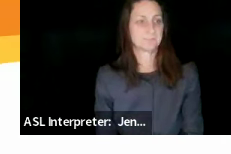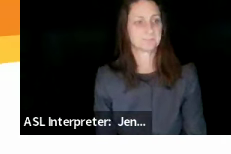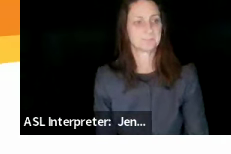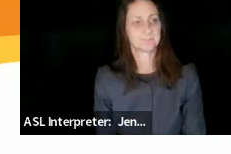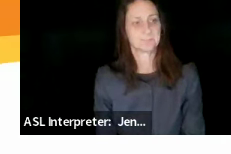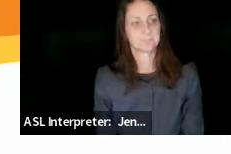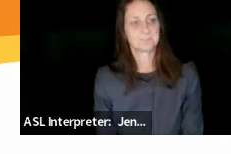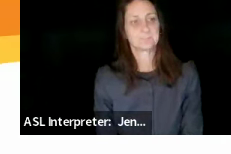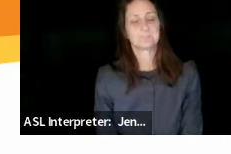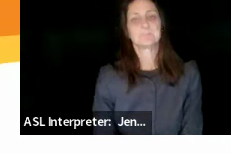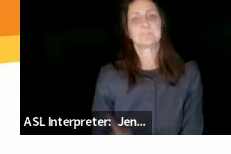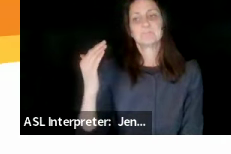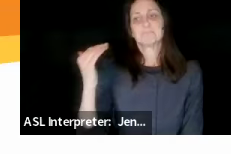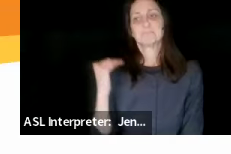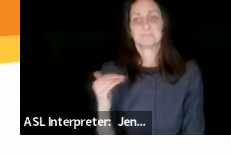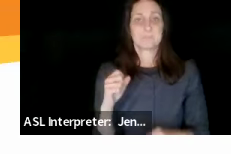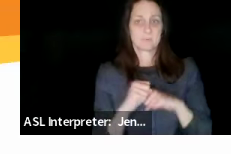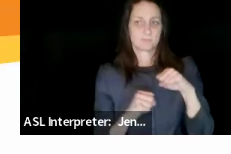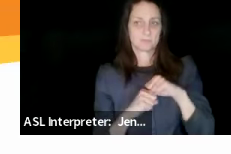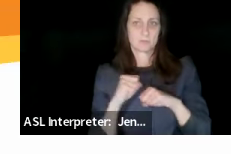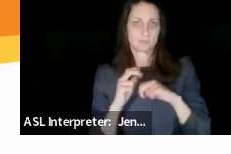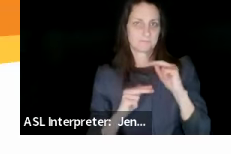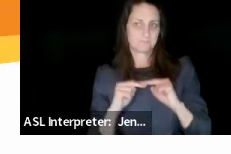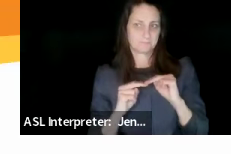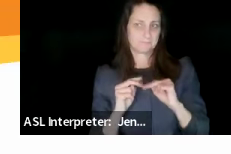The next one is when it comes to construction.